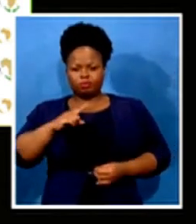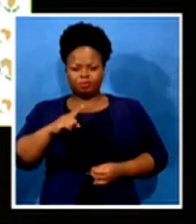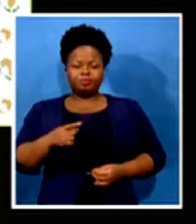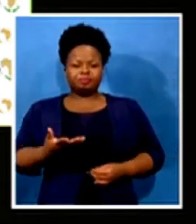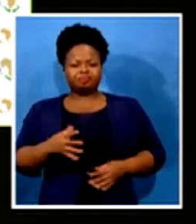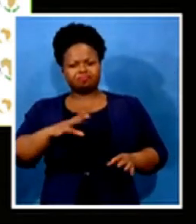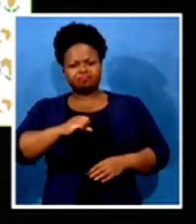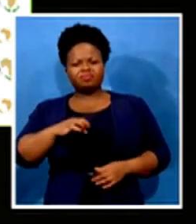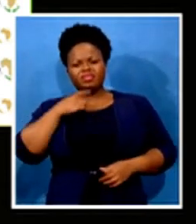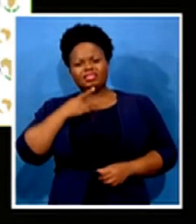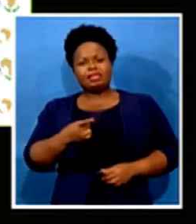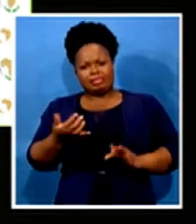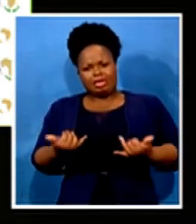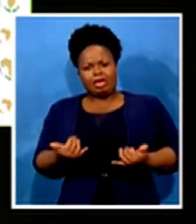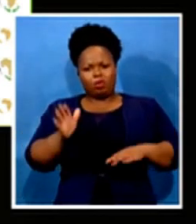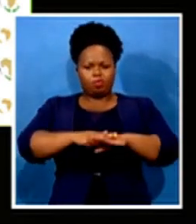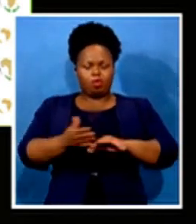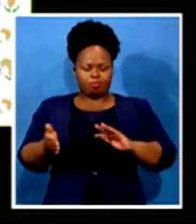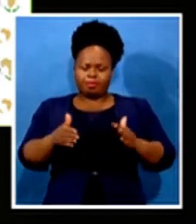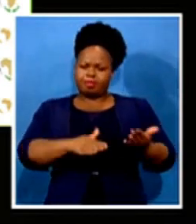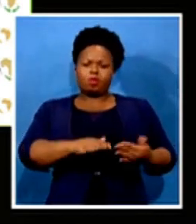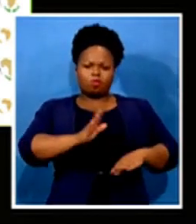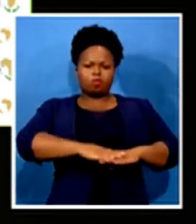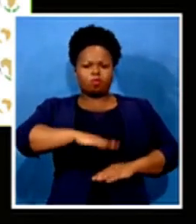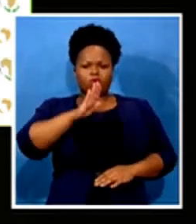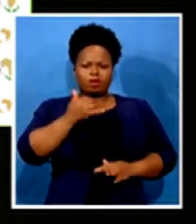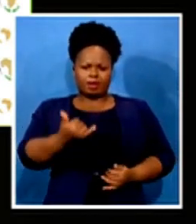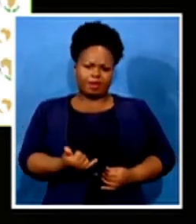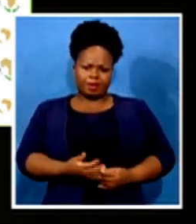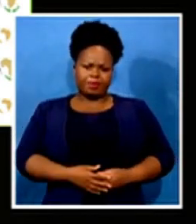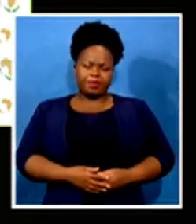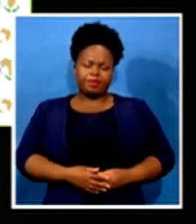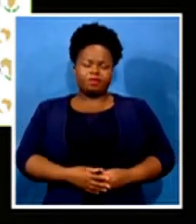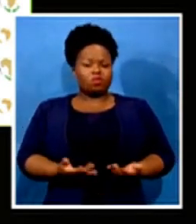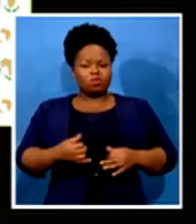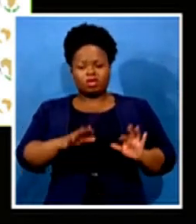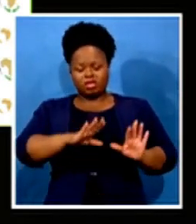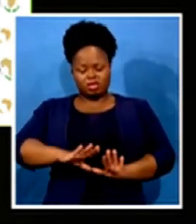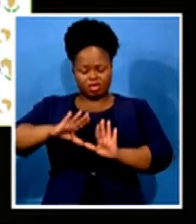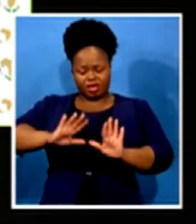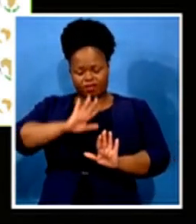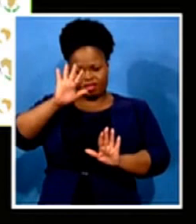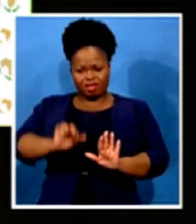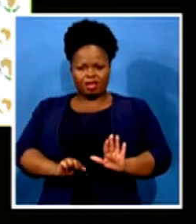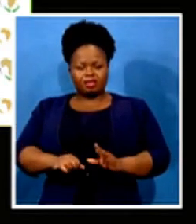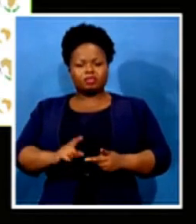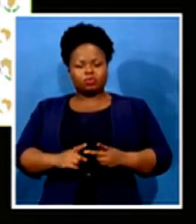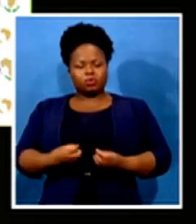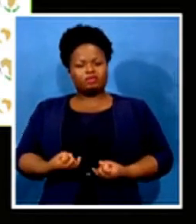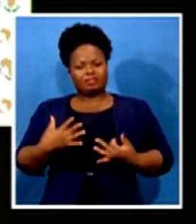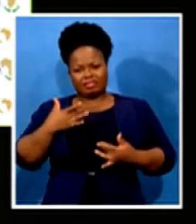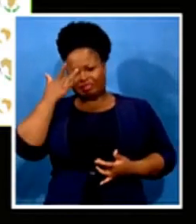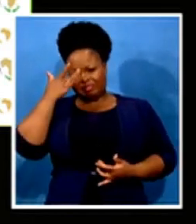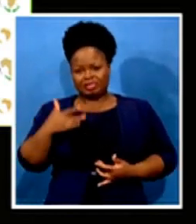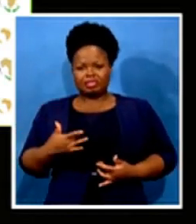the number of people dying is increasing rapidly across the continent. The number of infections is increasing very, very quickly